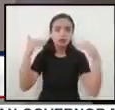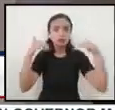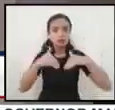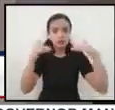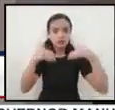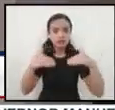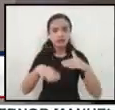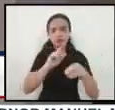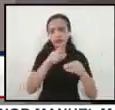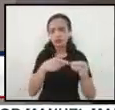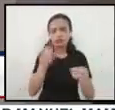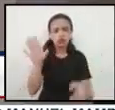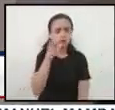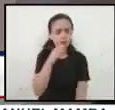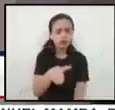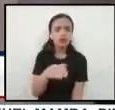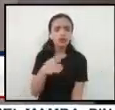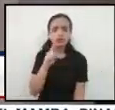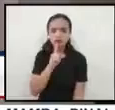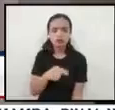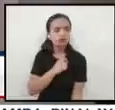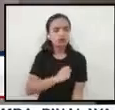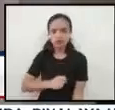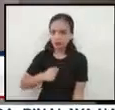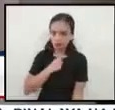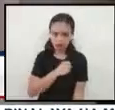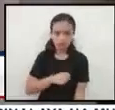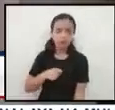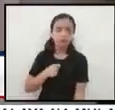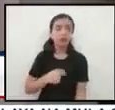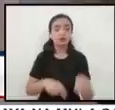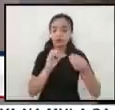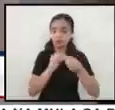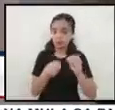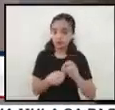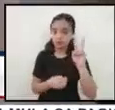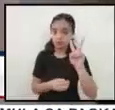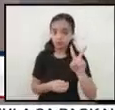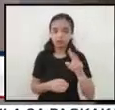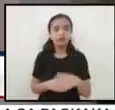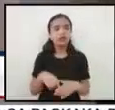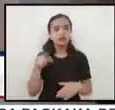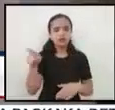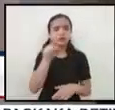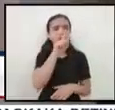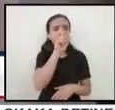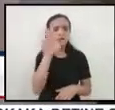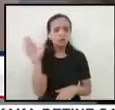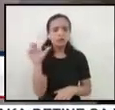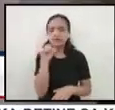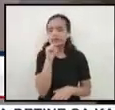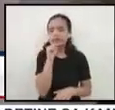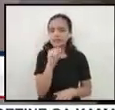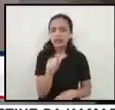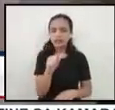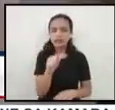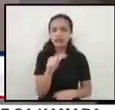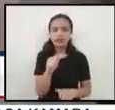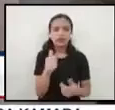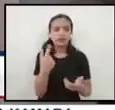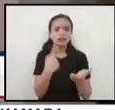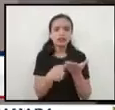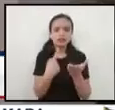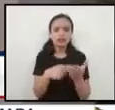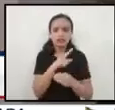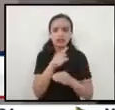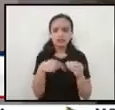everything, no? He's so apologetic about it. Number two, he promised not anymore to talk about the House